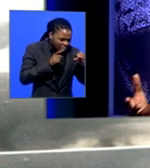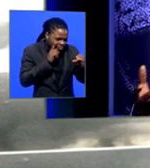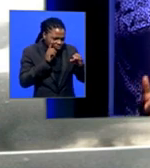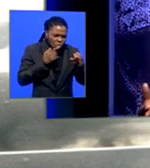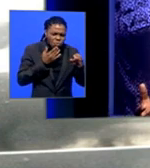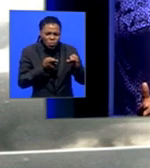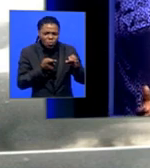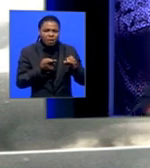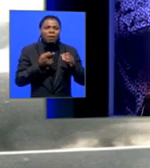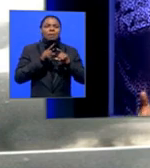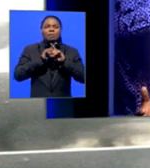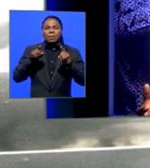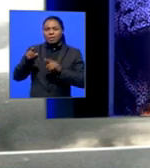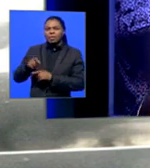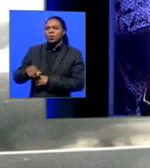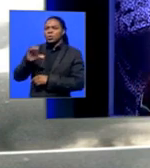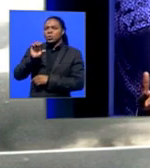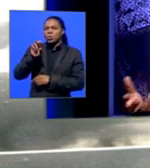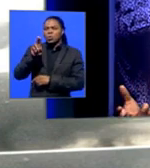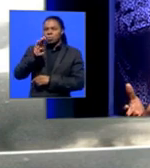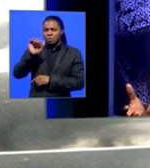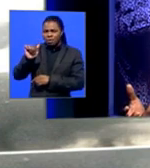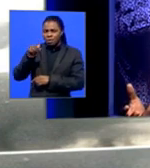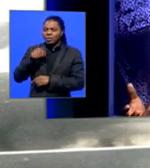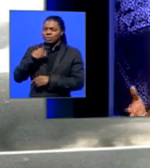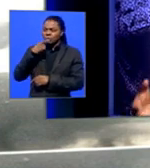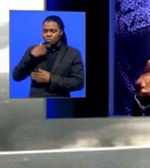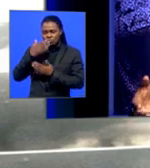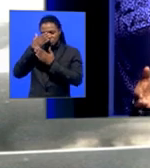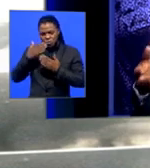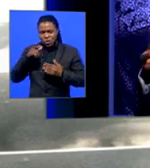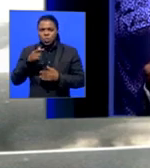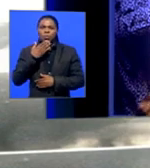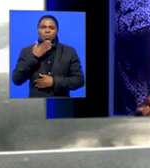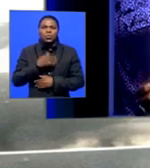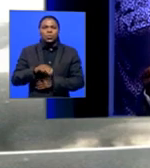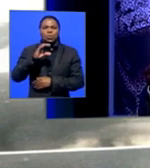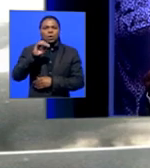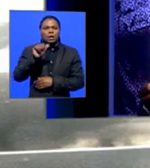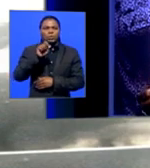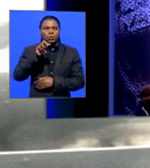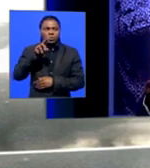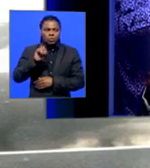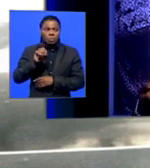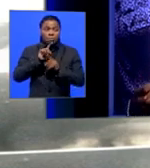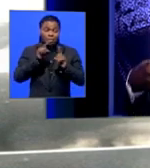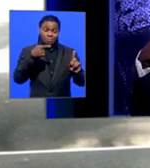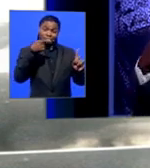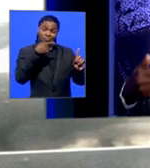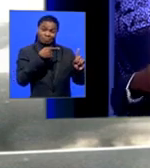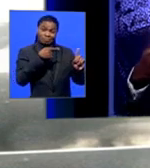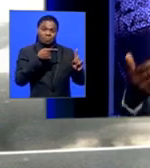is the only thing that as Cubans defines us. This is with greatest honor to Fidel Castro. So the personal way of this icon